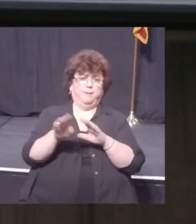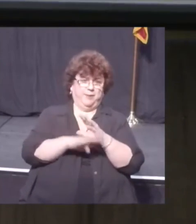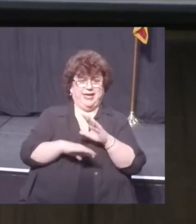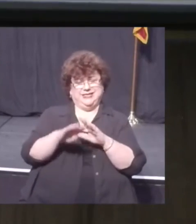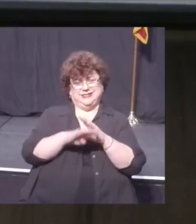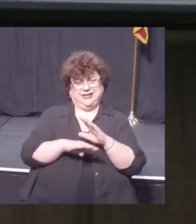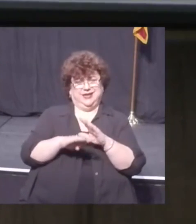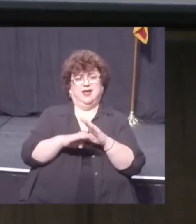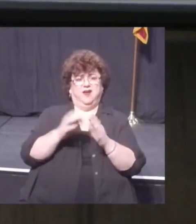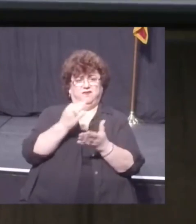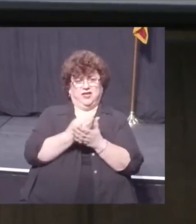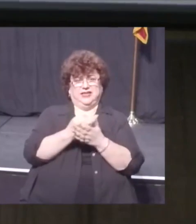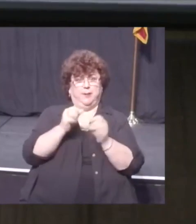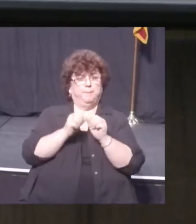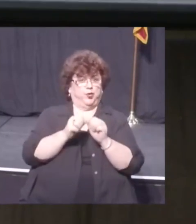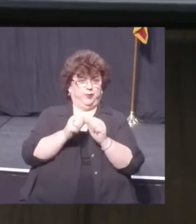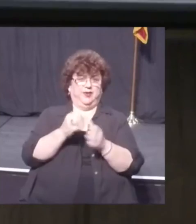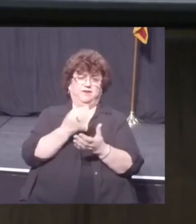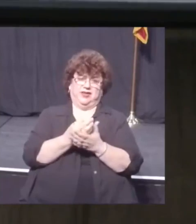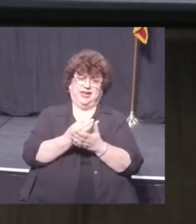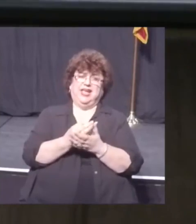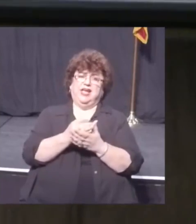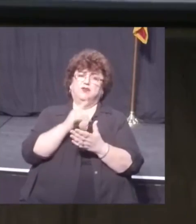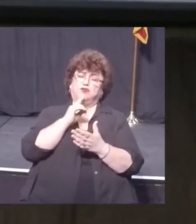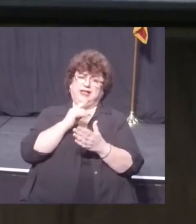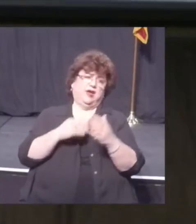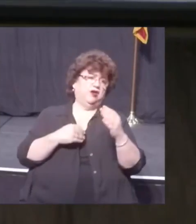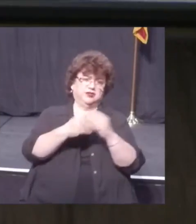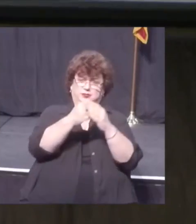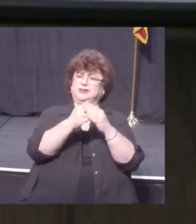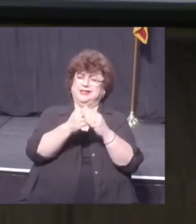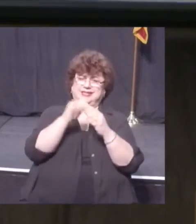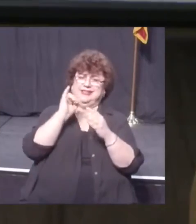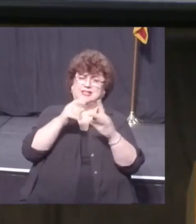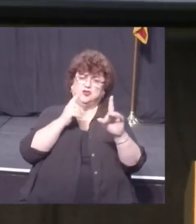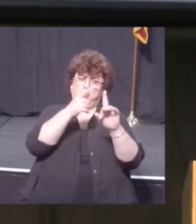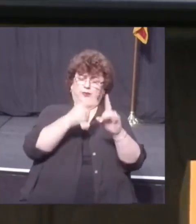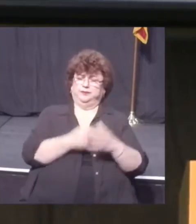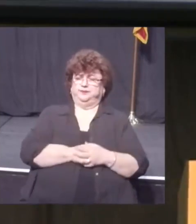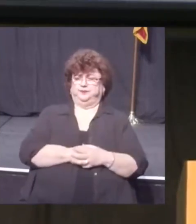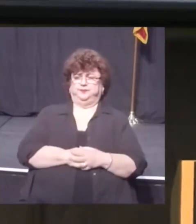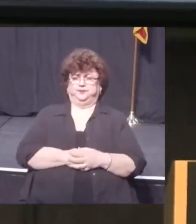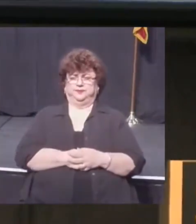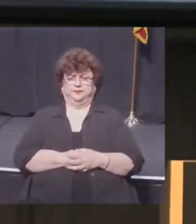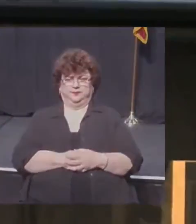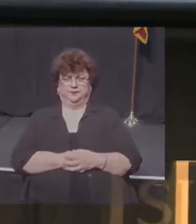funding and permanent funding. And ultimately, that's where we have to be. So, yes.